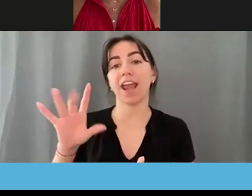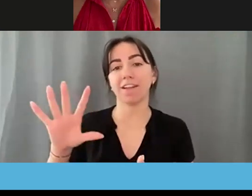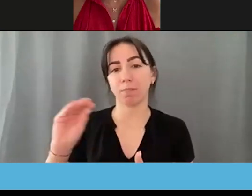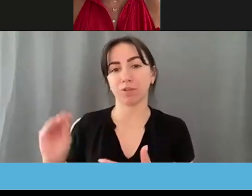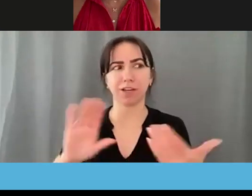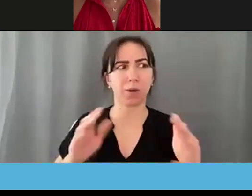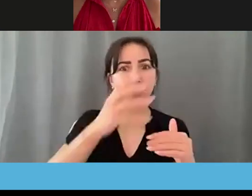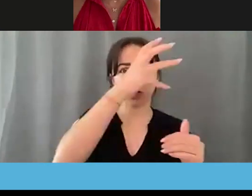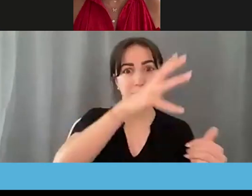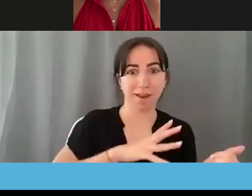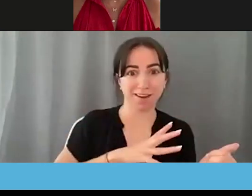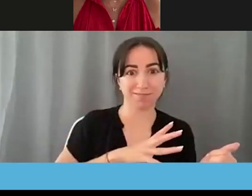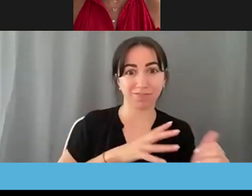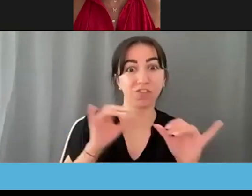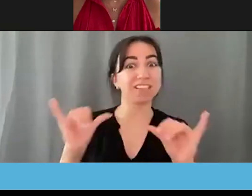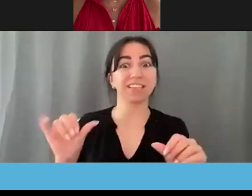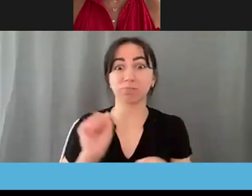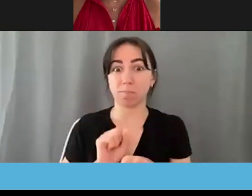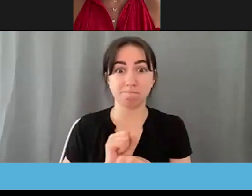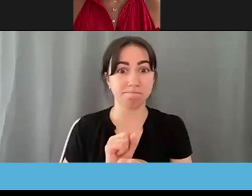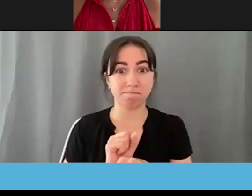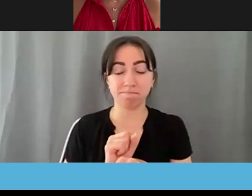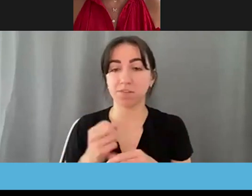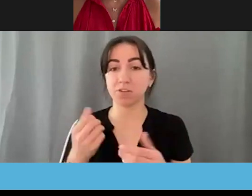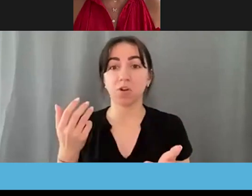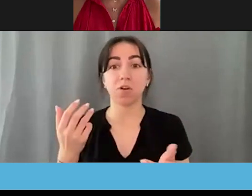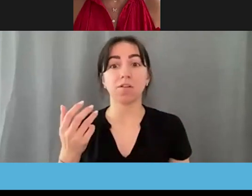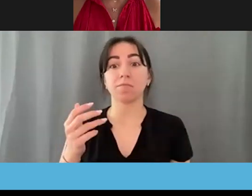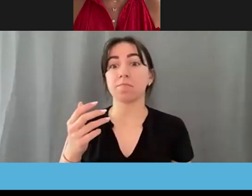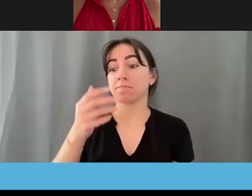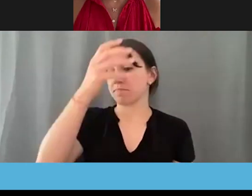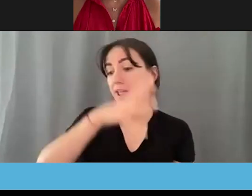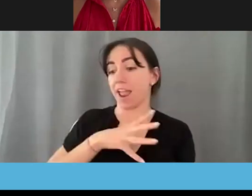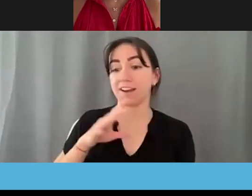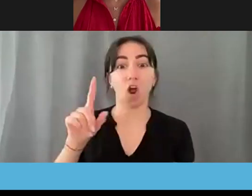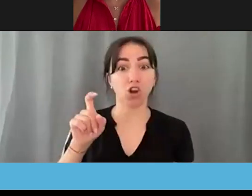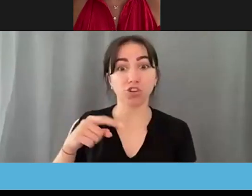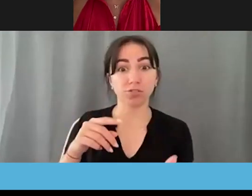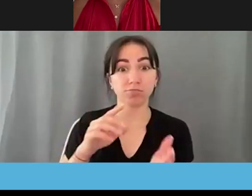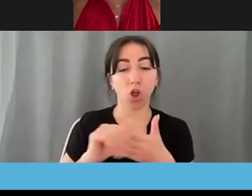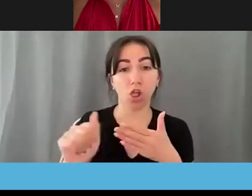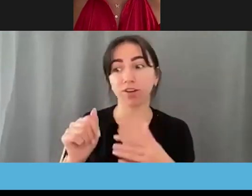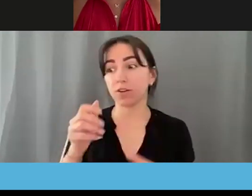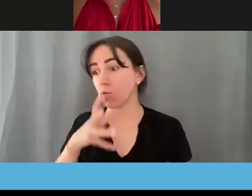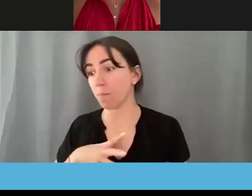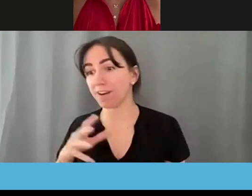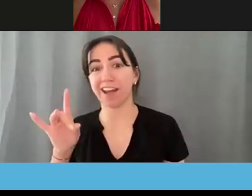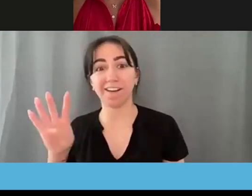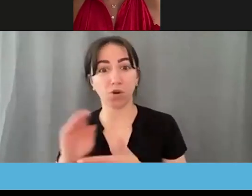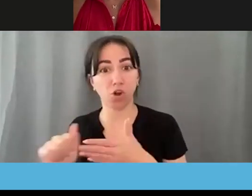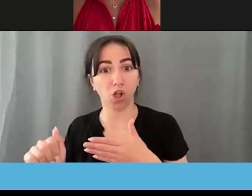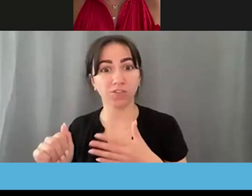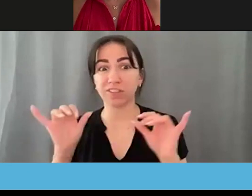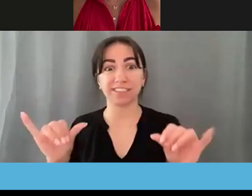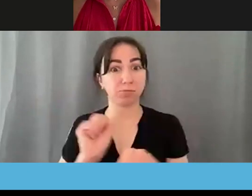make for the same job. So they're getting paid $100, women get paid $84 for the same role, same job, same everything. And the reason